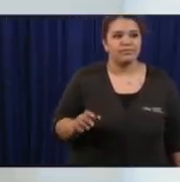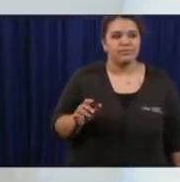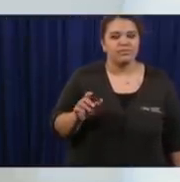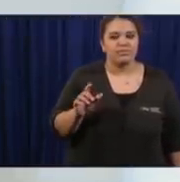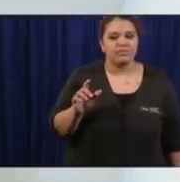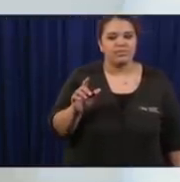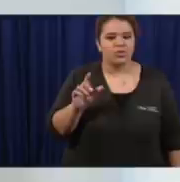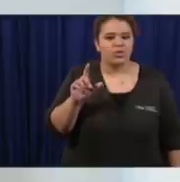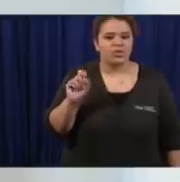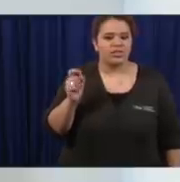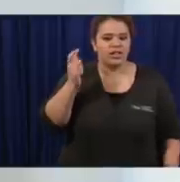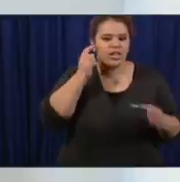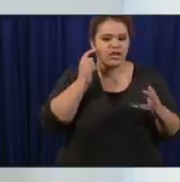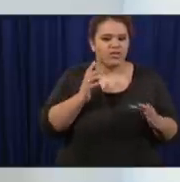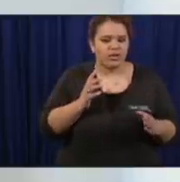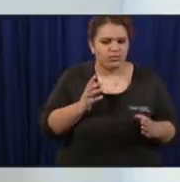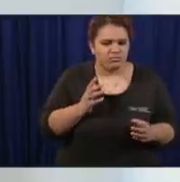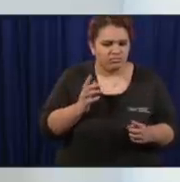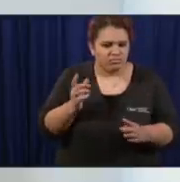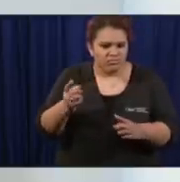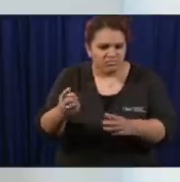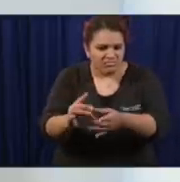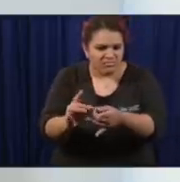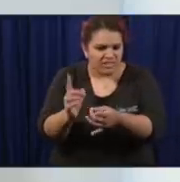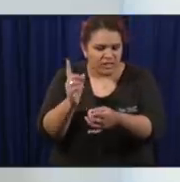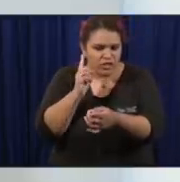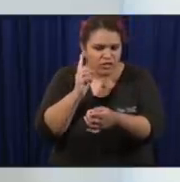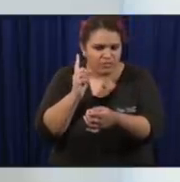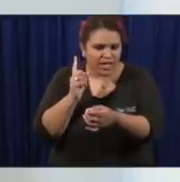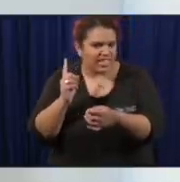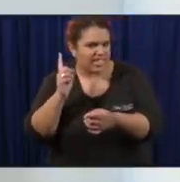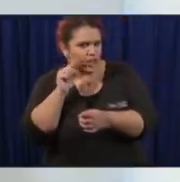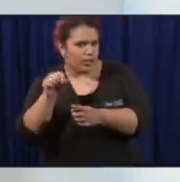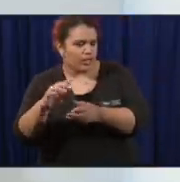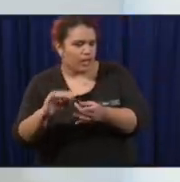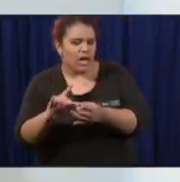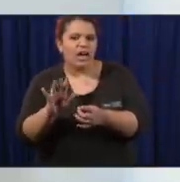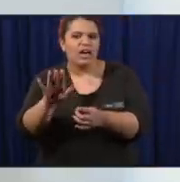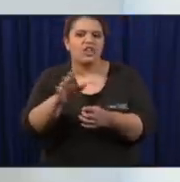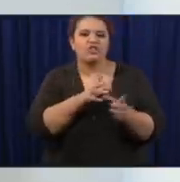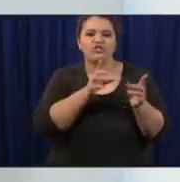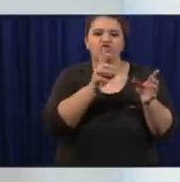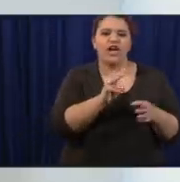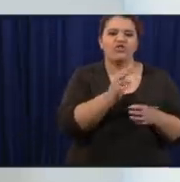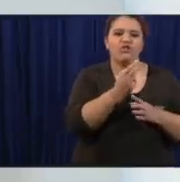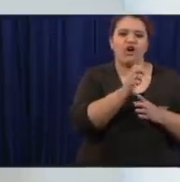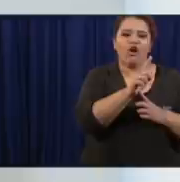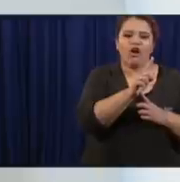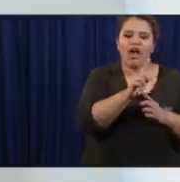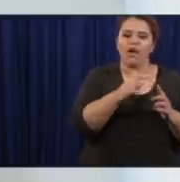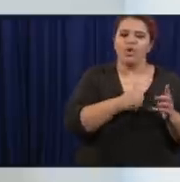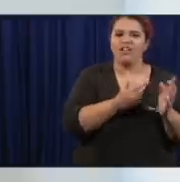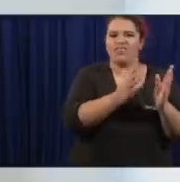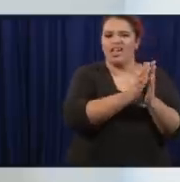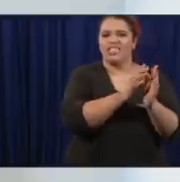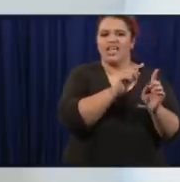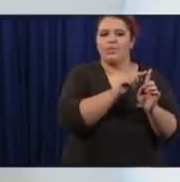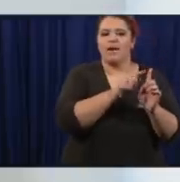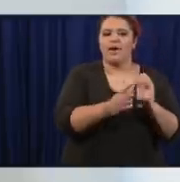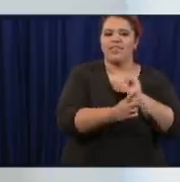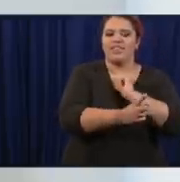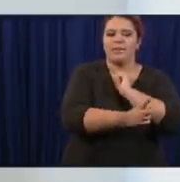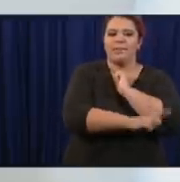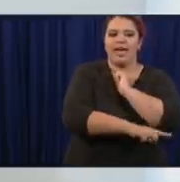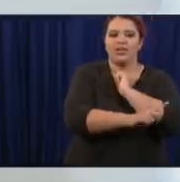I would have to get that information from Director Hall on the penalty weeks, and so we'll get that information back